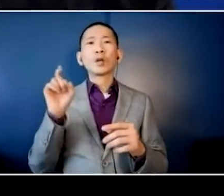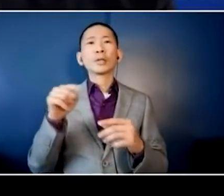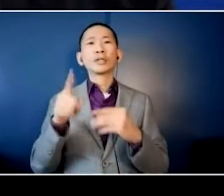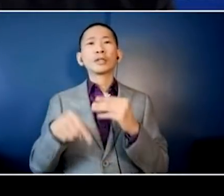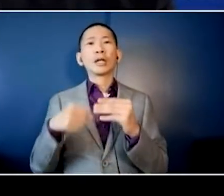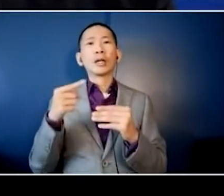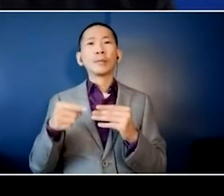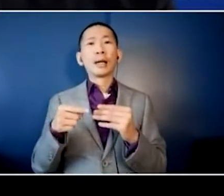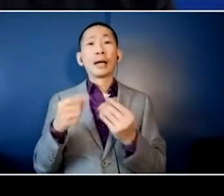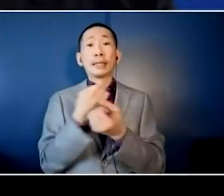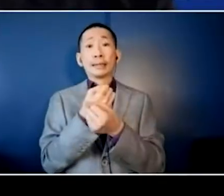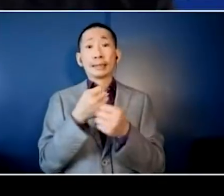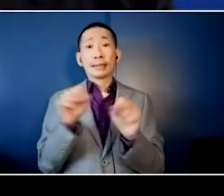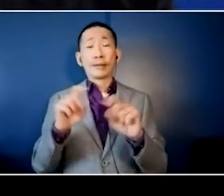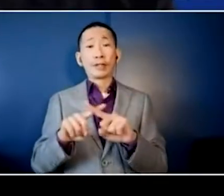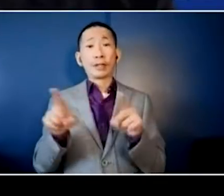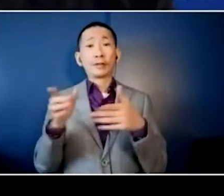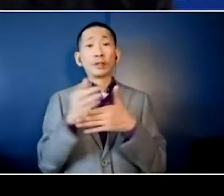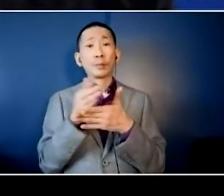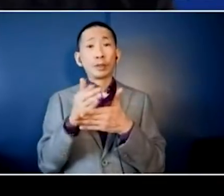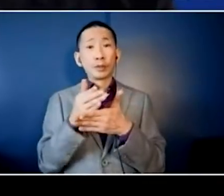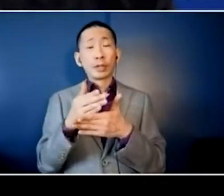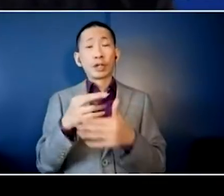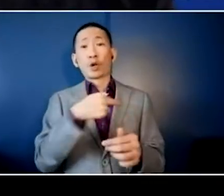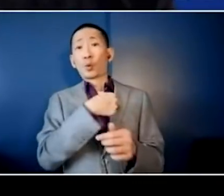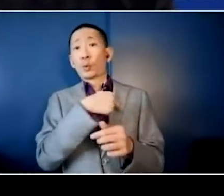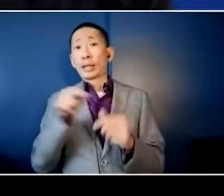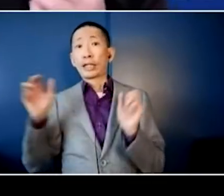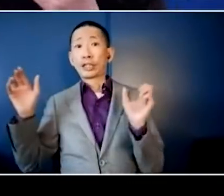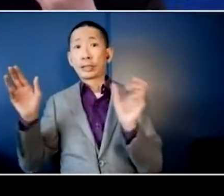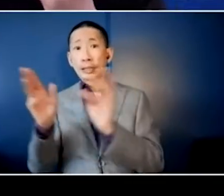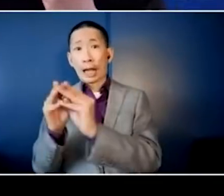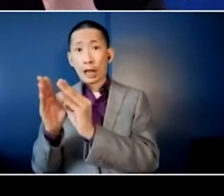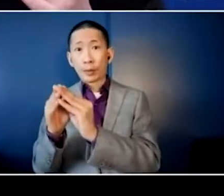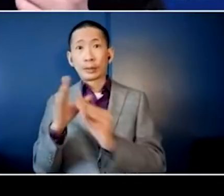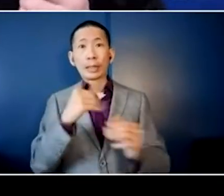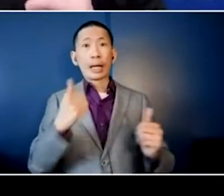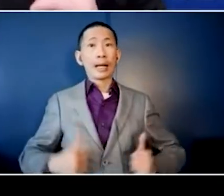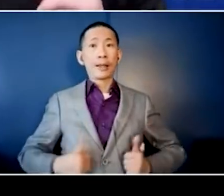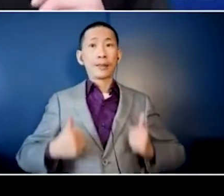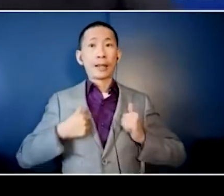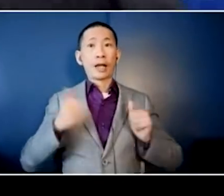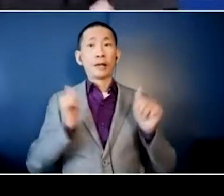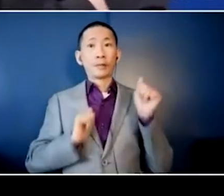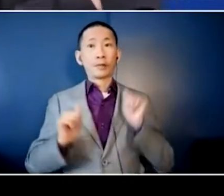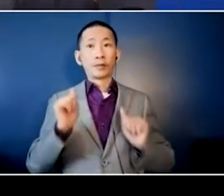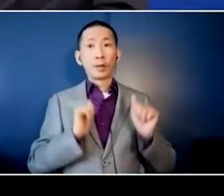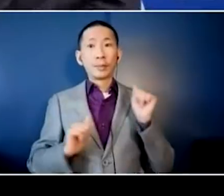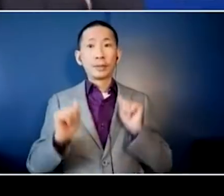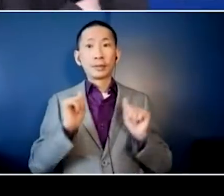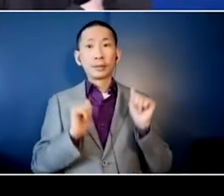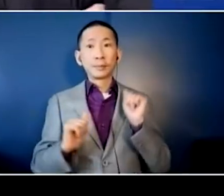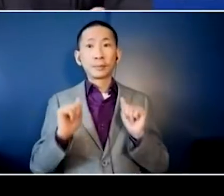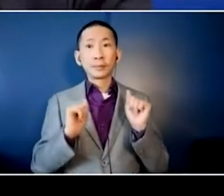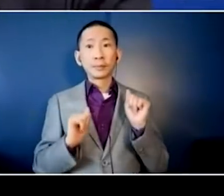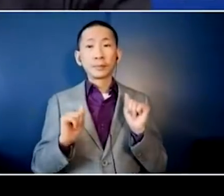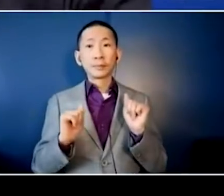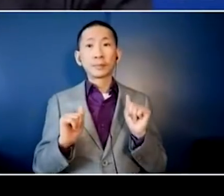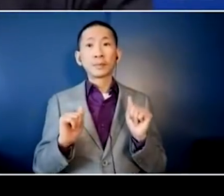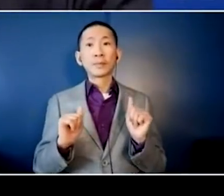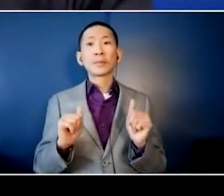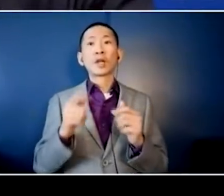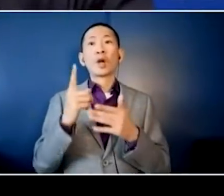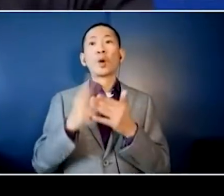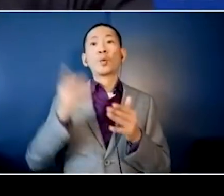safety differences between religious gatherings and live performances, and what presenters